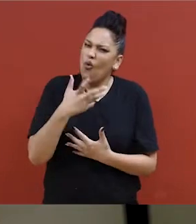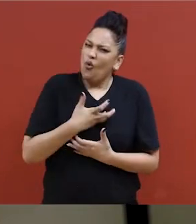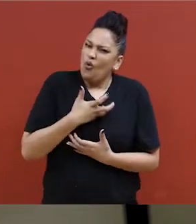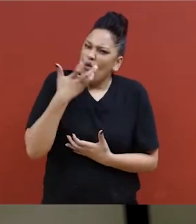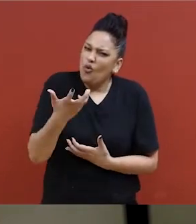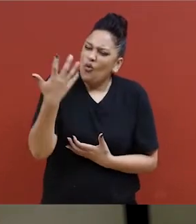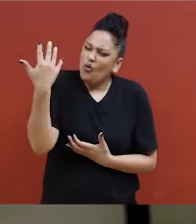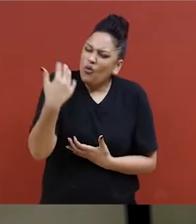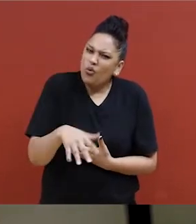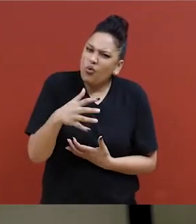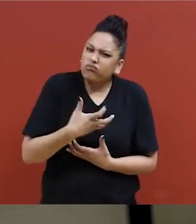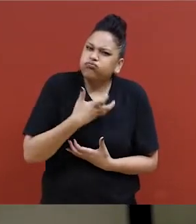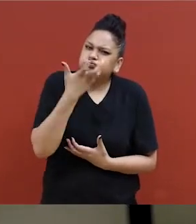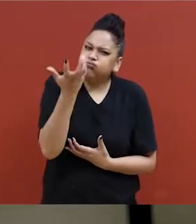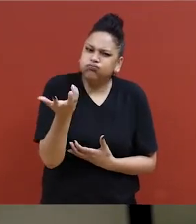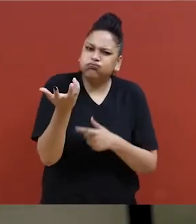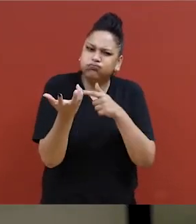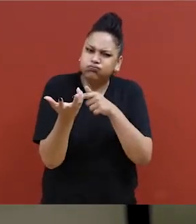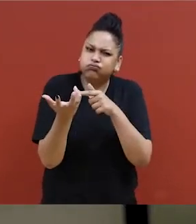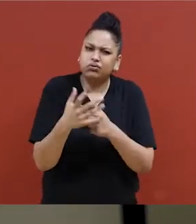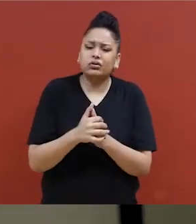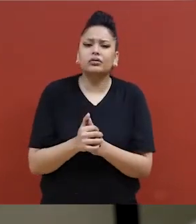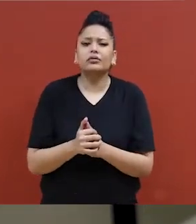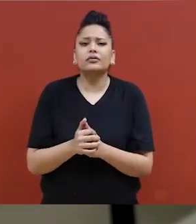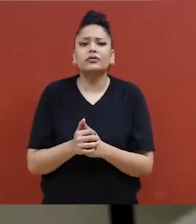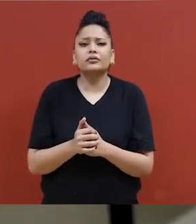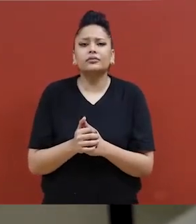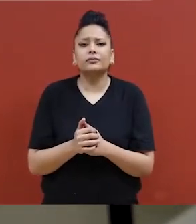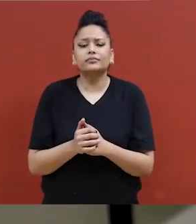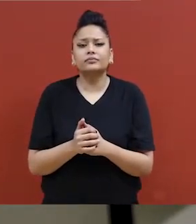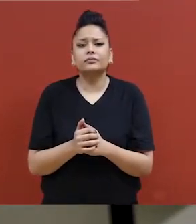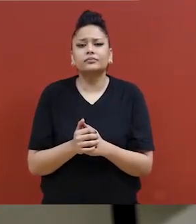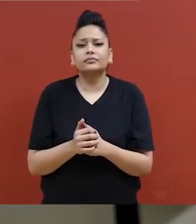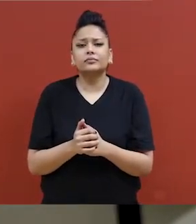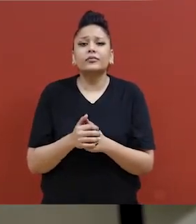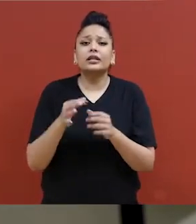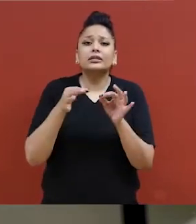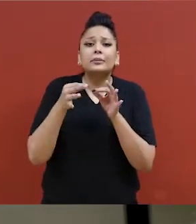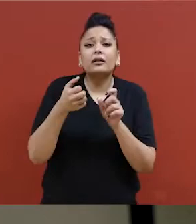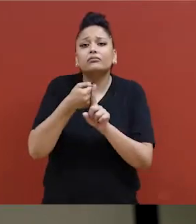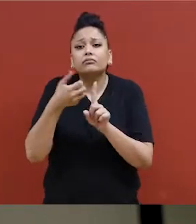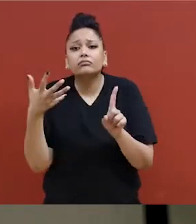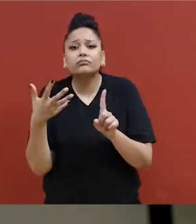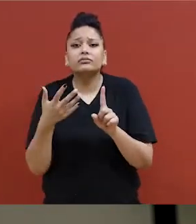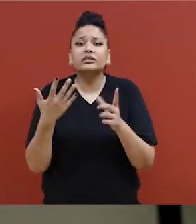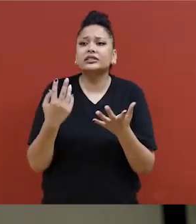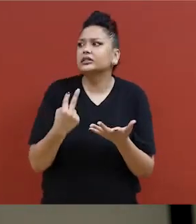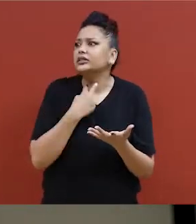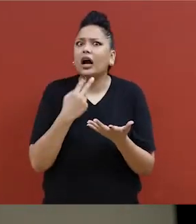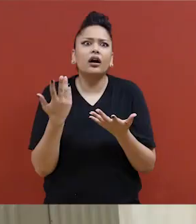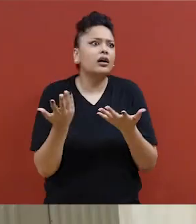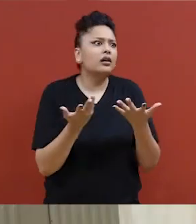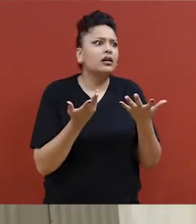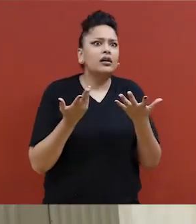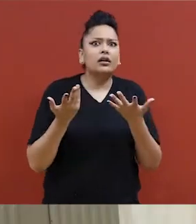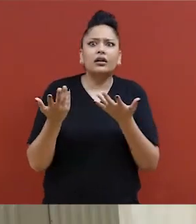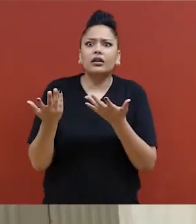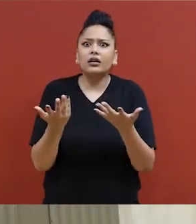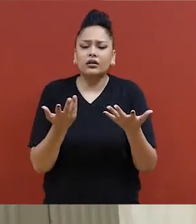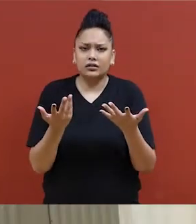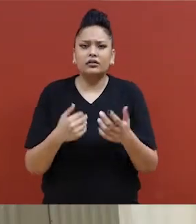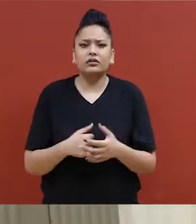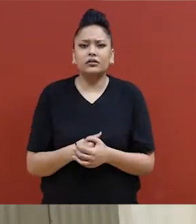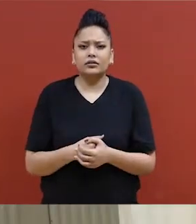of stuff. And I think that you are touching on the world of we're damned if we do and we're damned if we don't. So one of